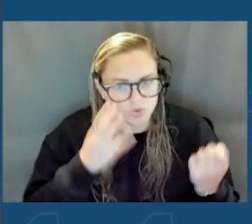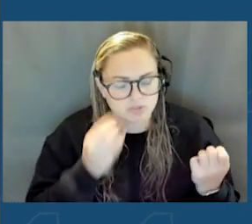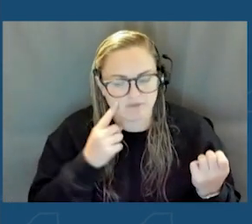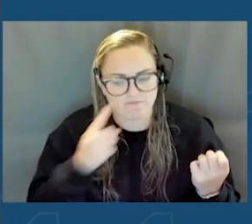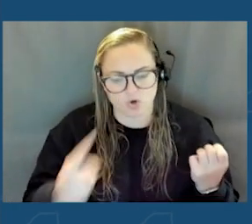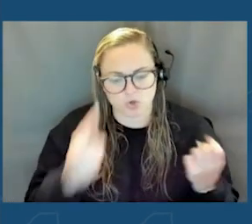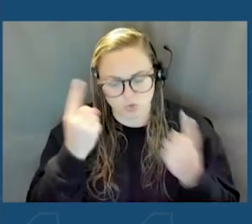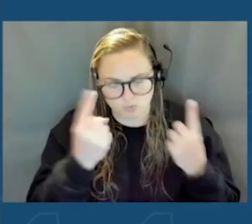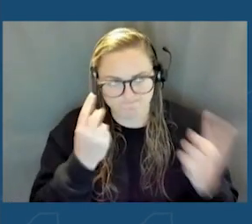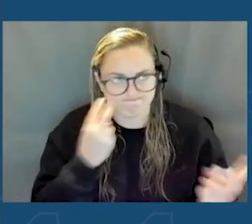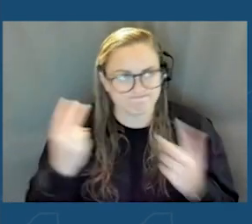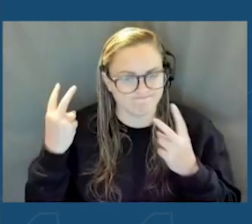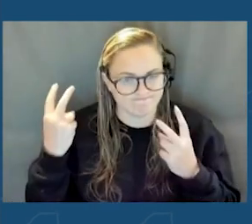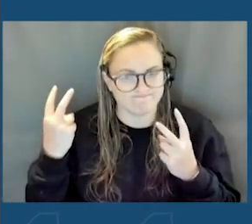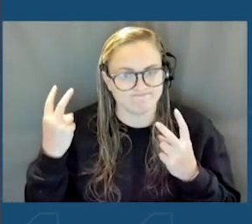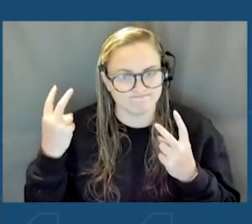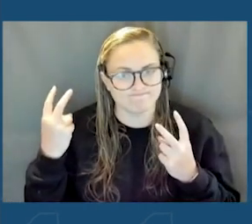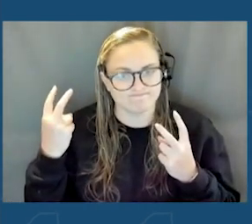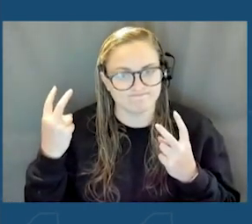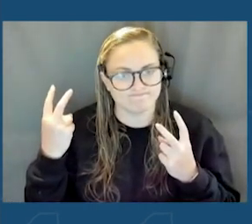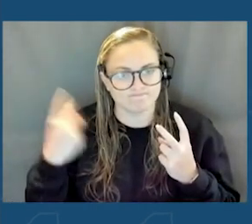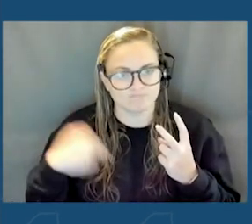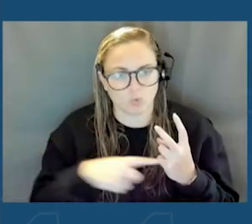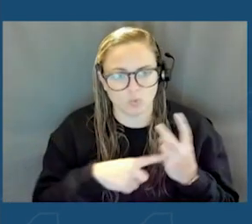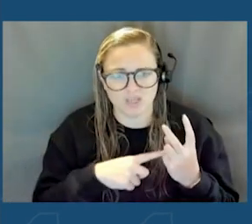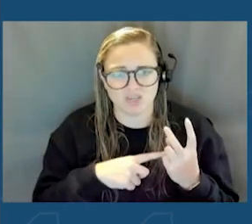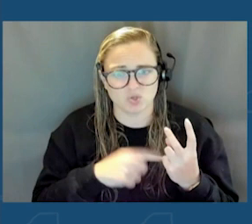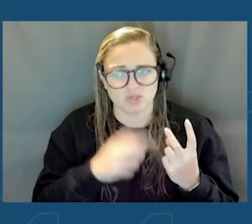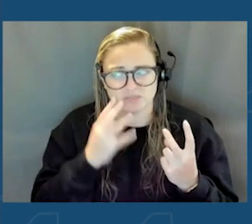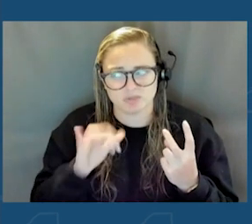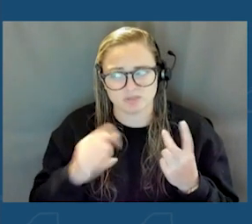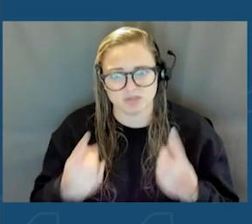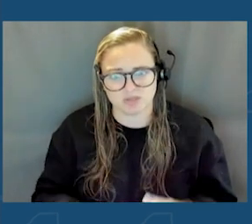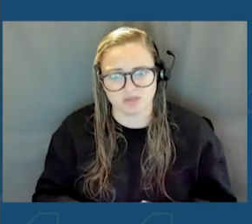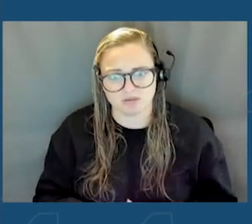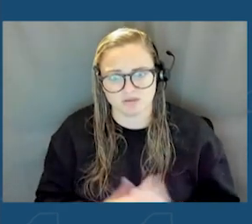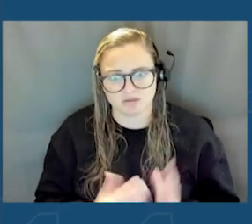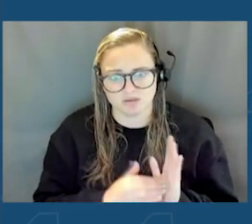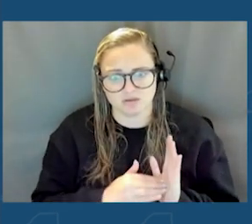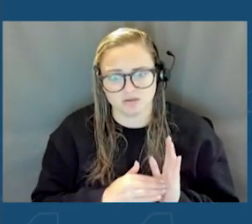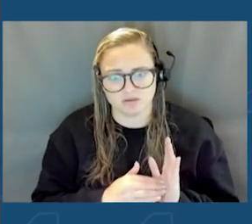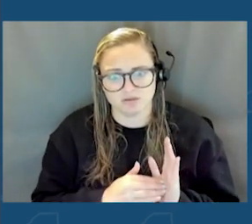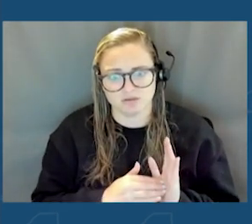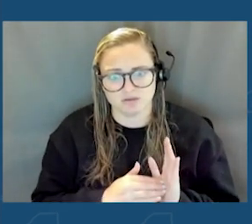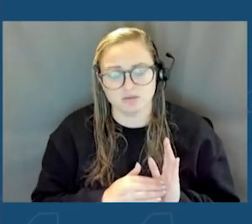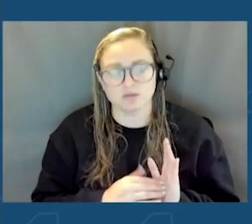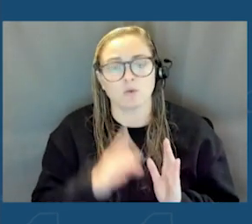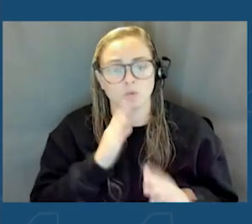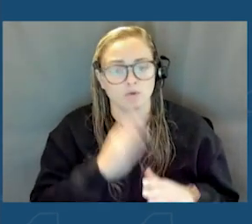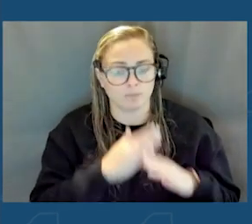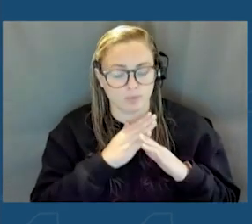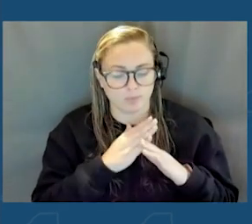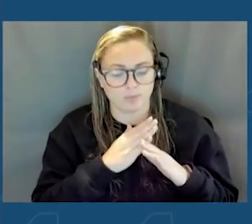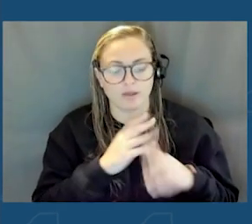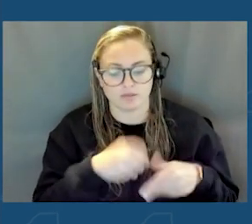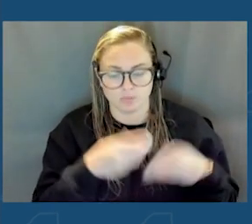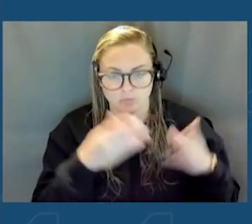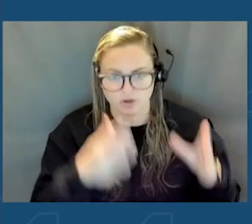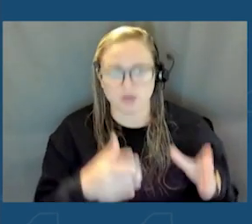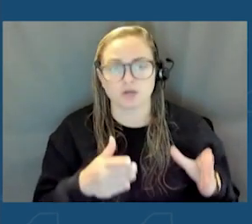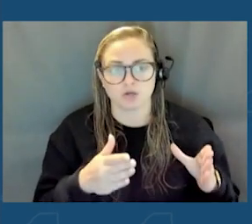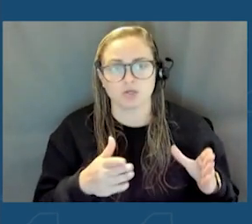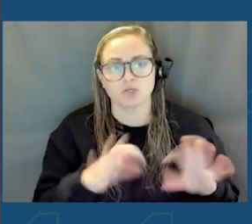think that we could go back to that time. So we are going to protect these providers and